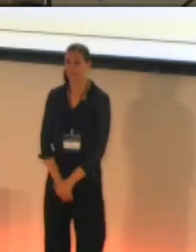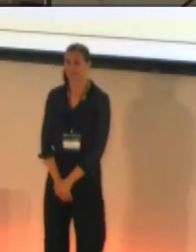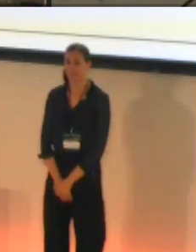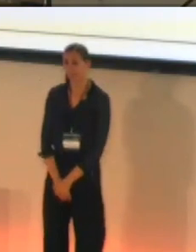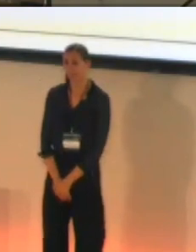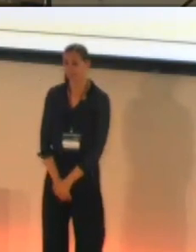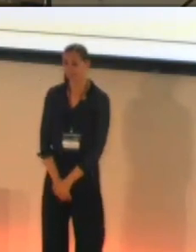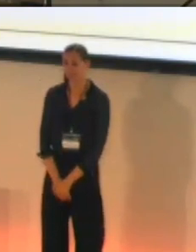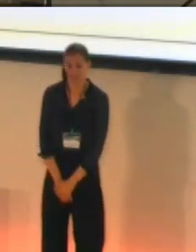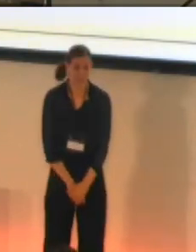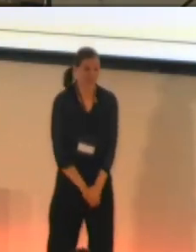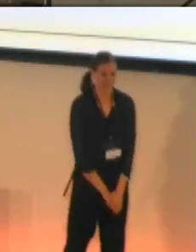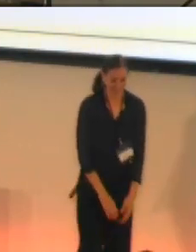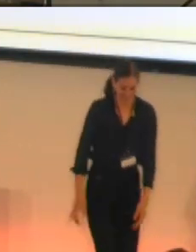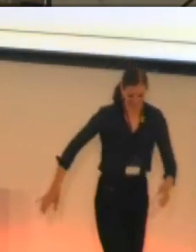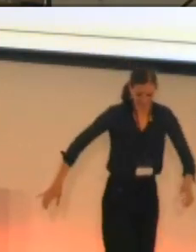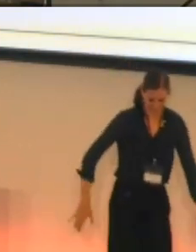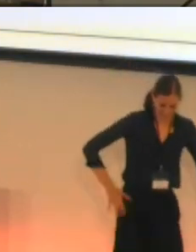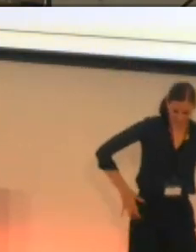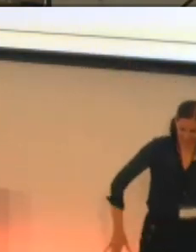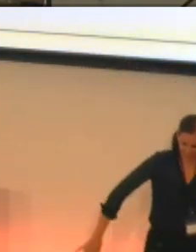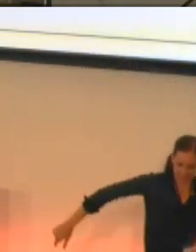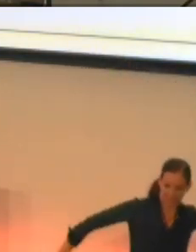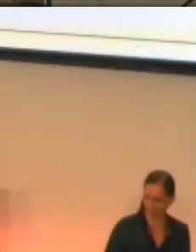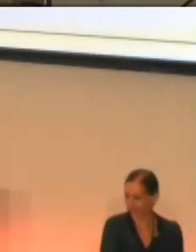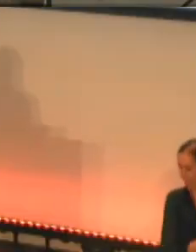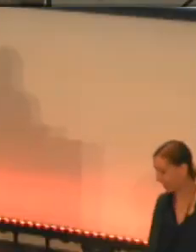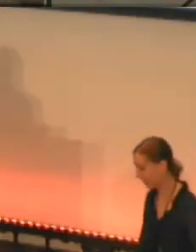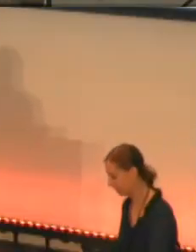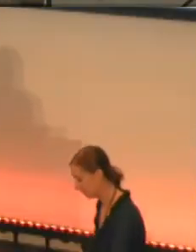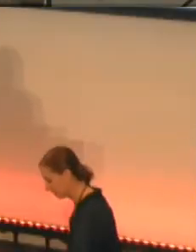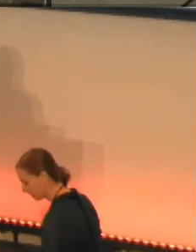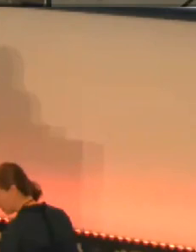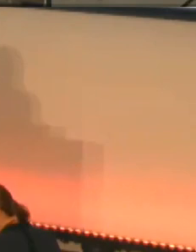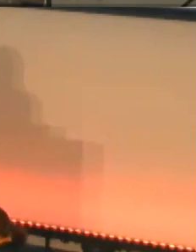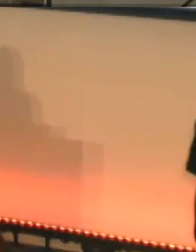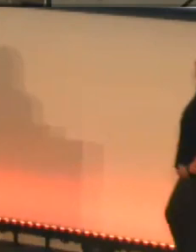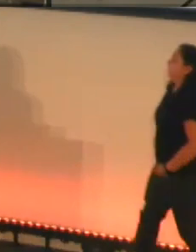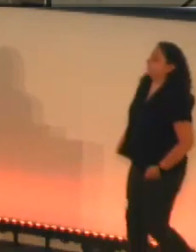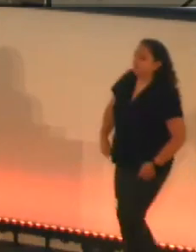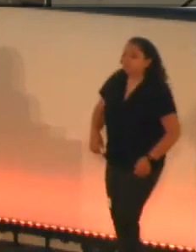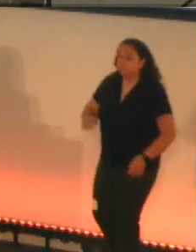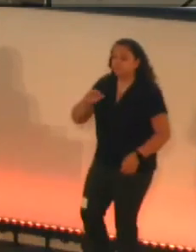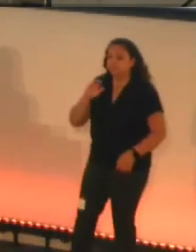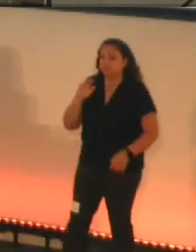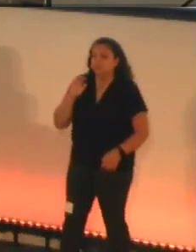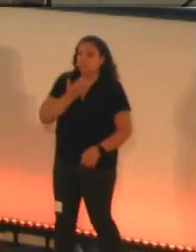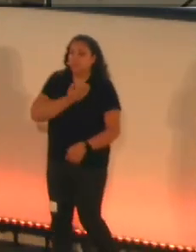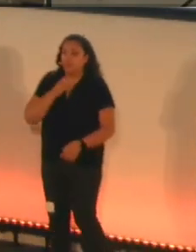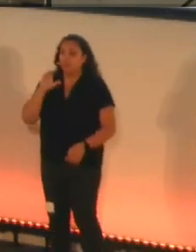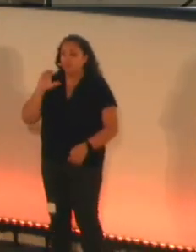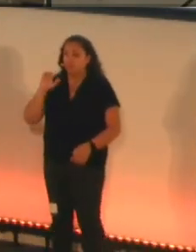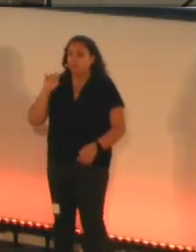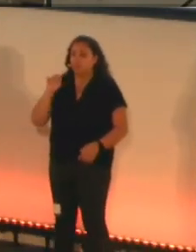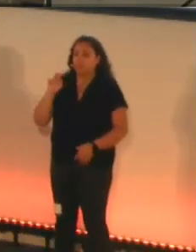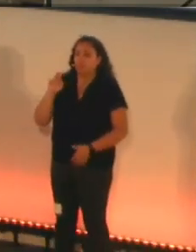Yes, and our VR prototype was one basic way to incorporate sighted guidance in VR, but our study uncovered a massive space of